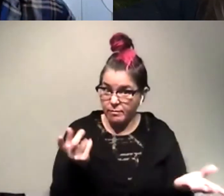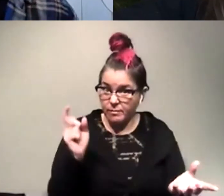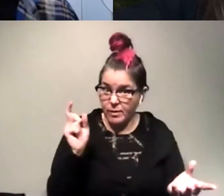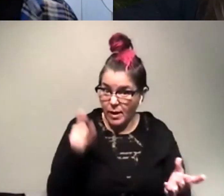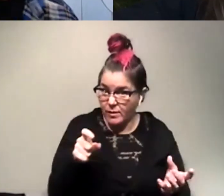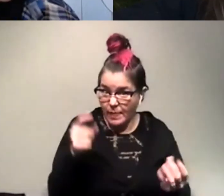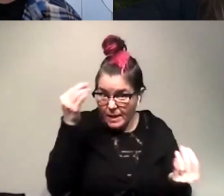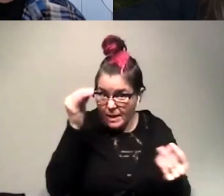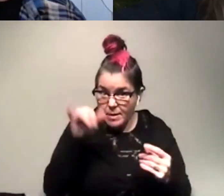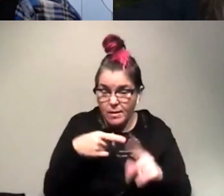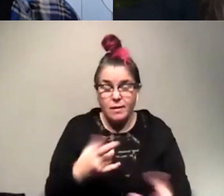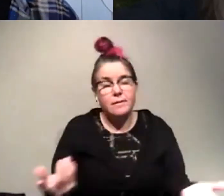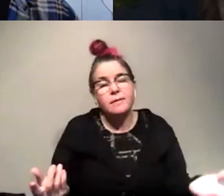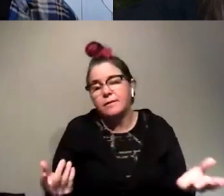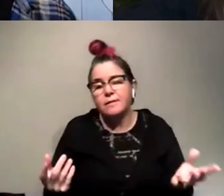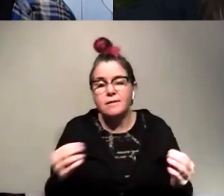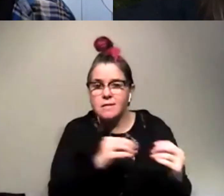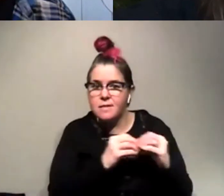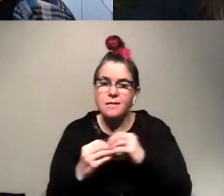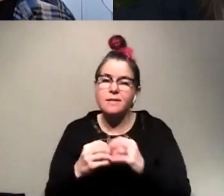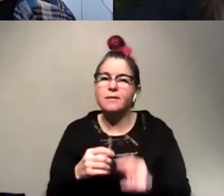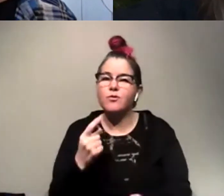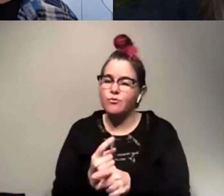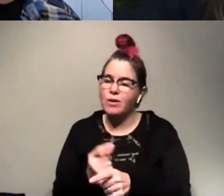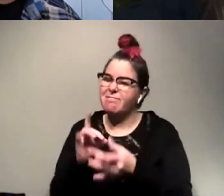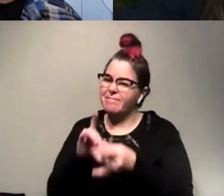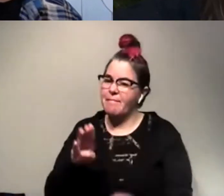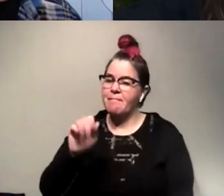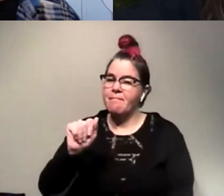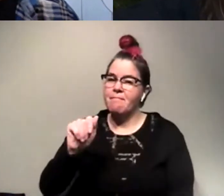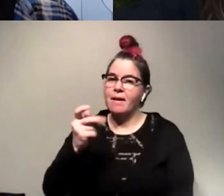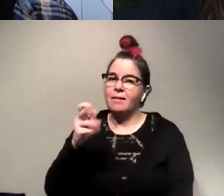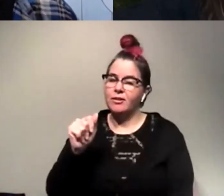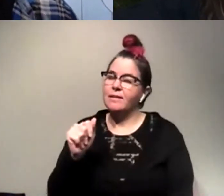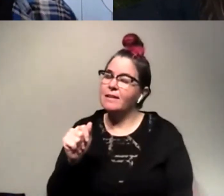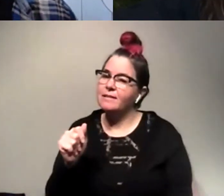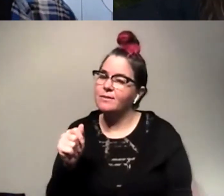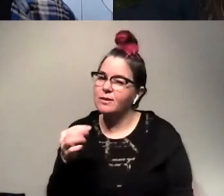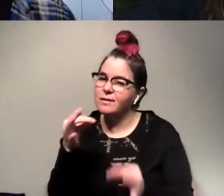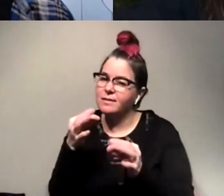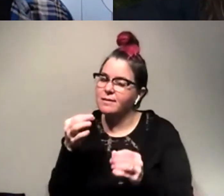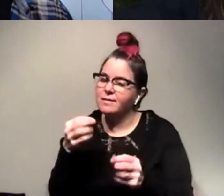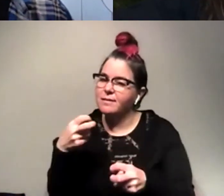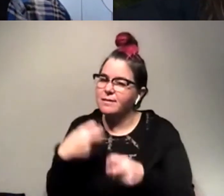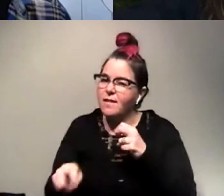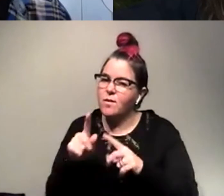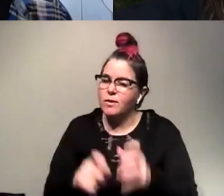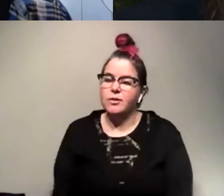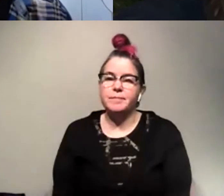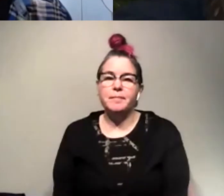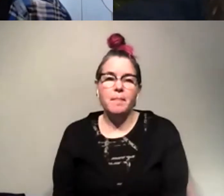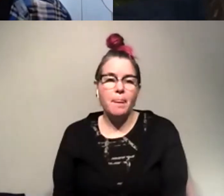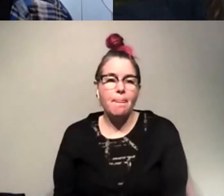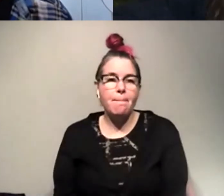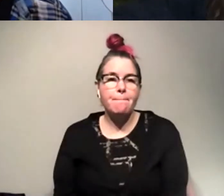So that is, especially with bacteria, that is a hairy question for sure. The next